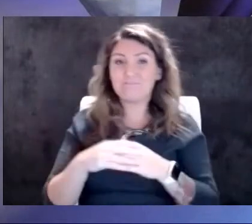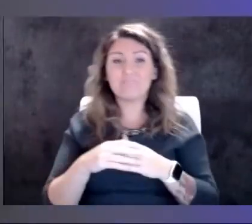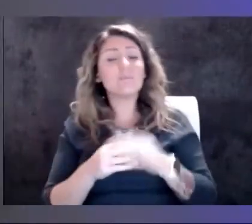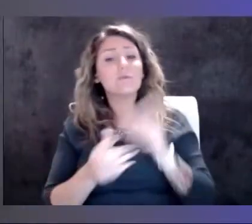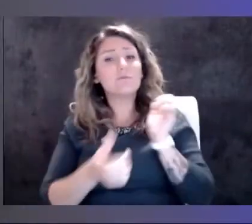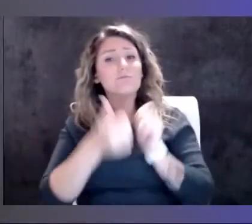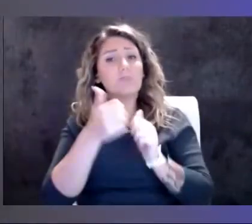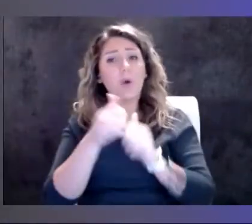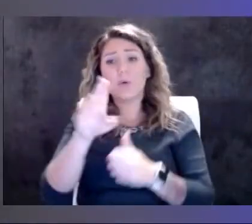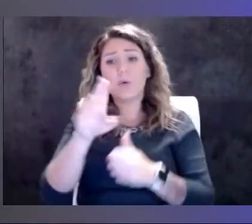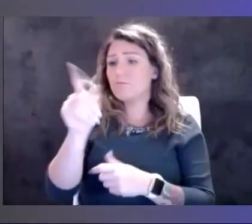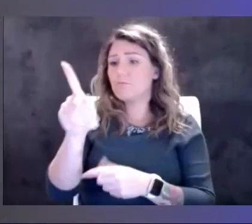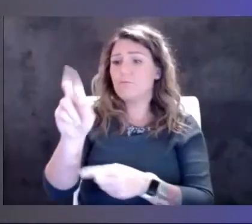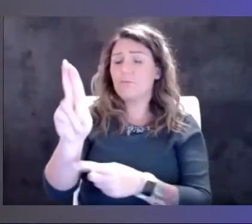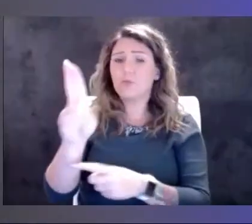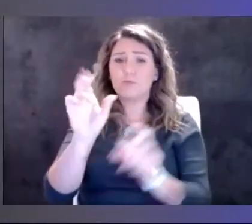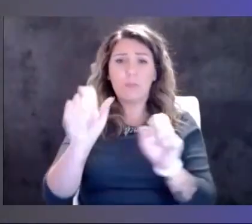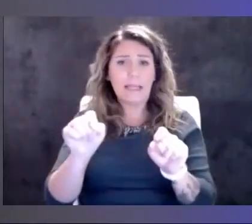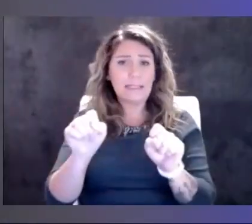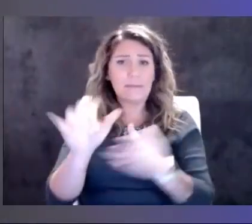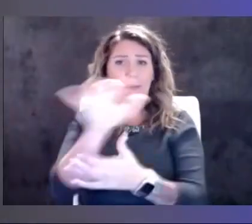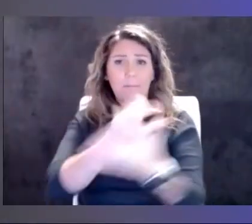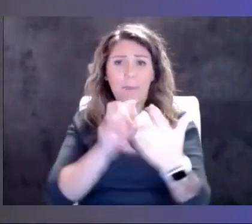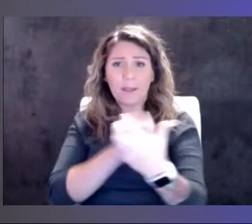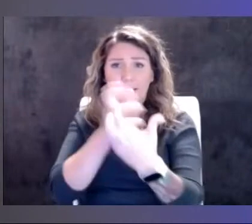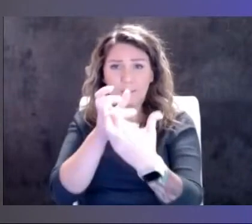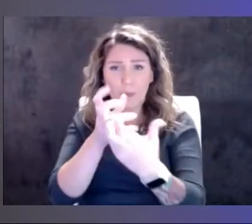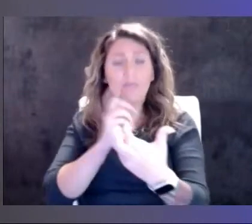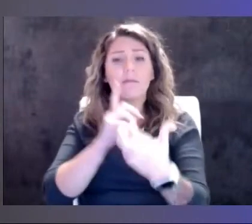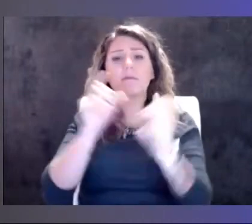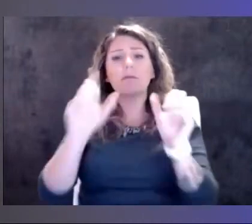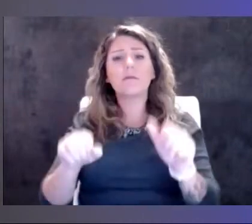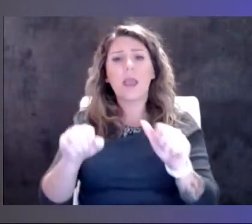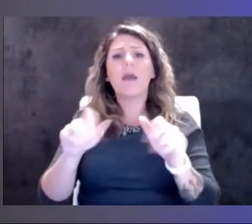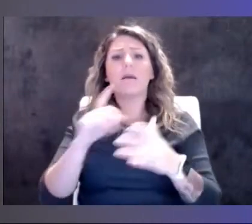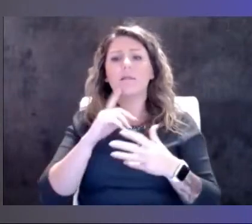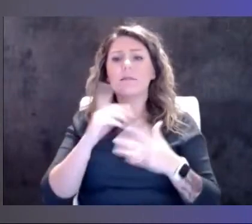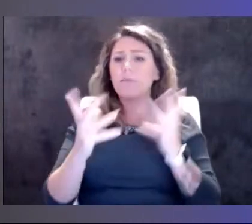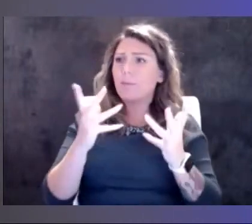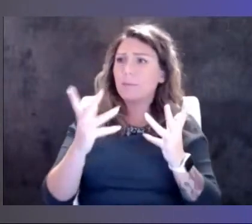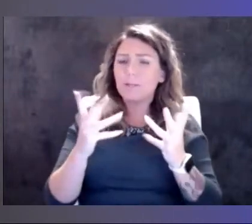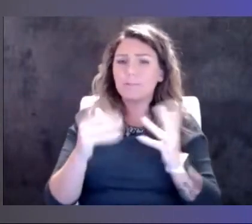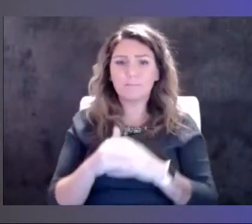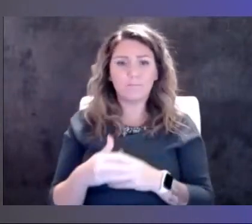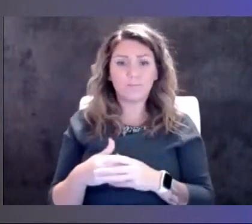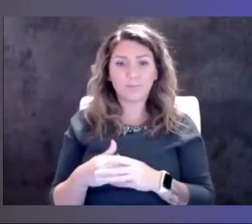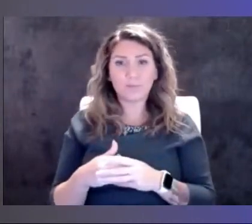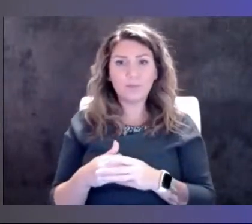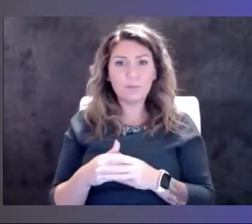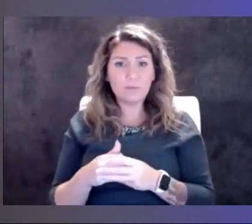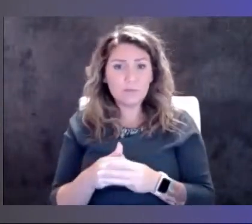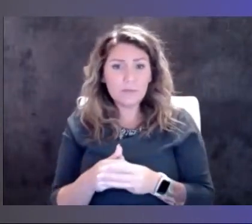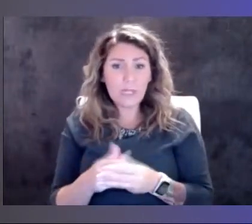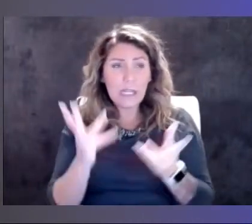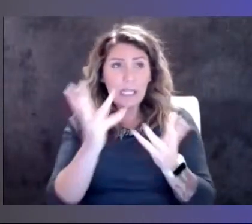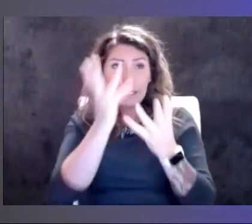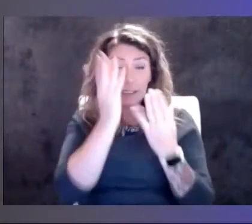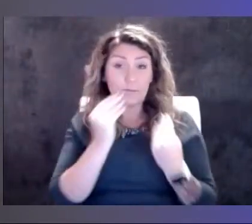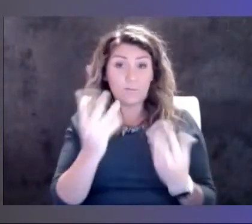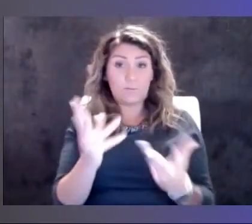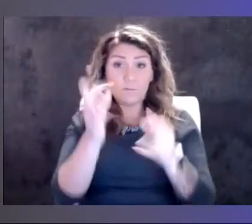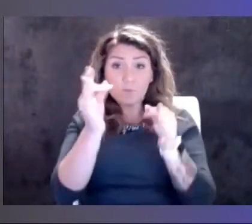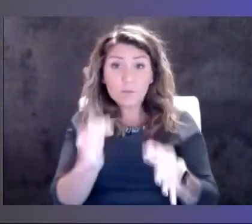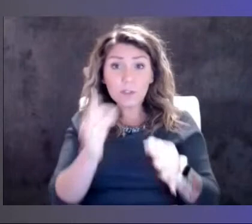match too. Yes. Giving people an opportunity to maybe have an informed decision about the type of shot that they're